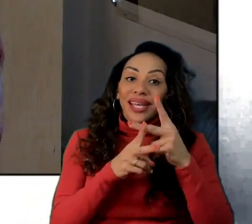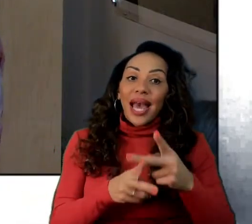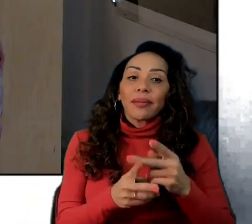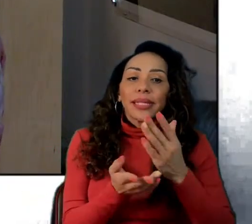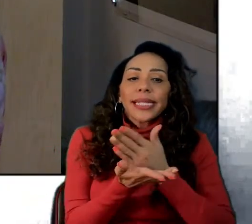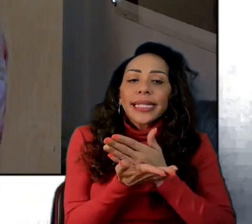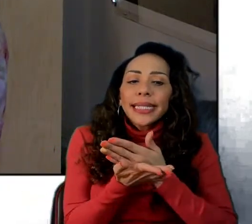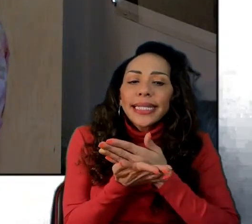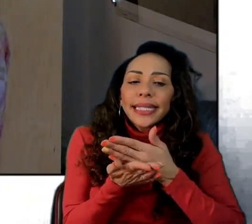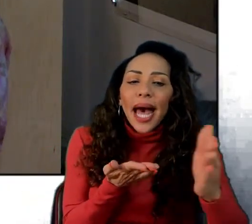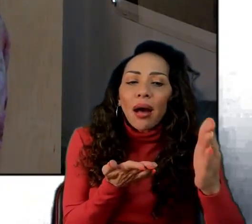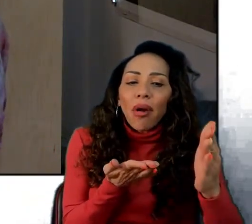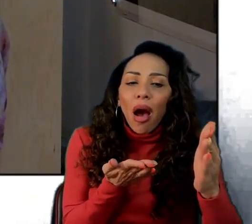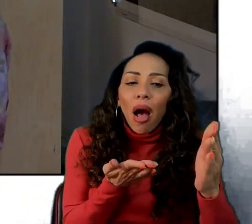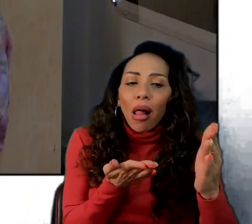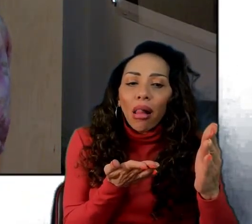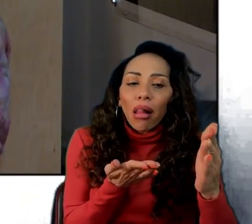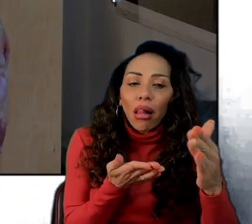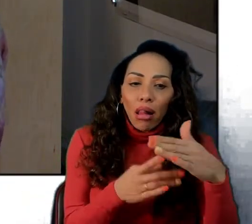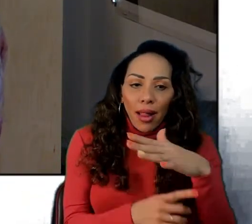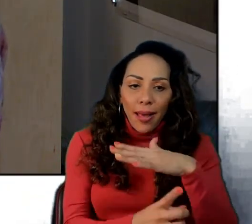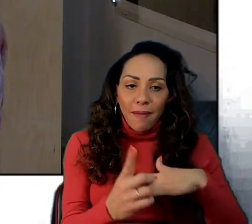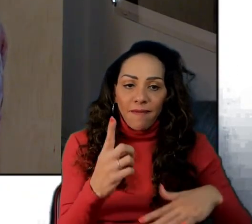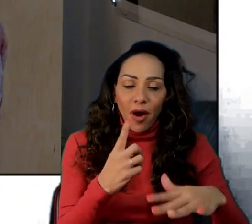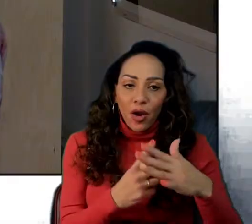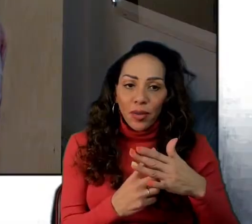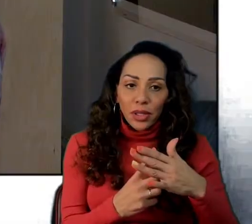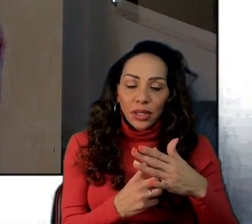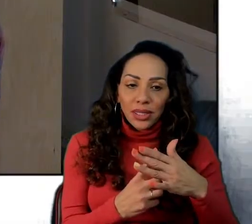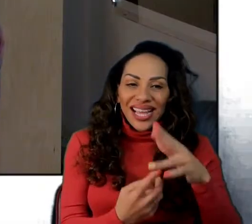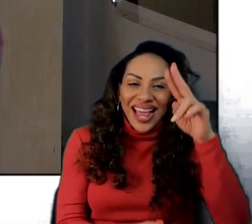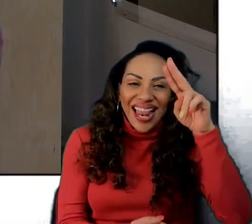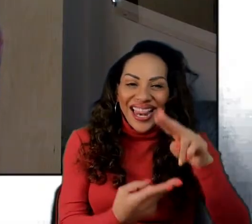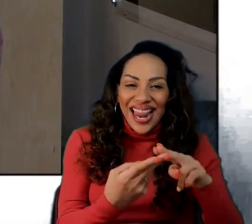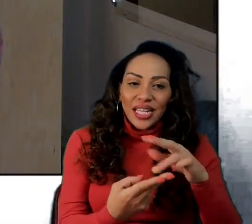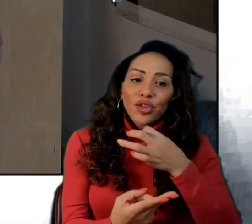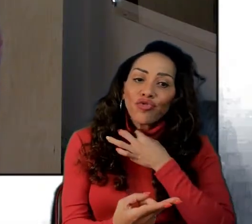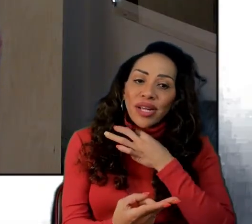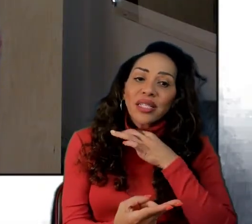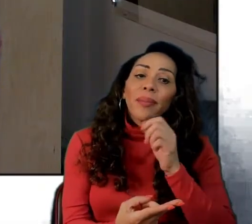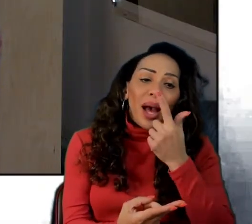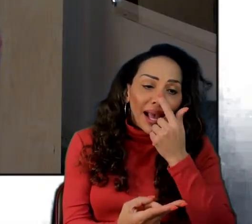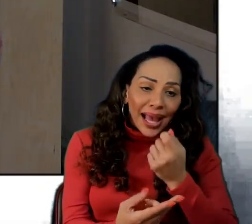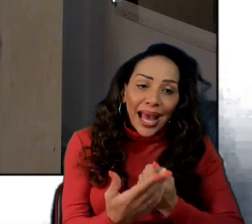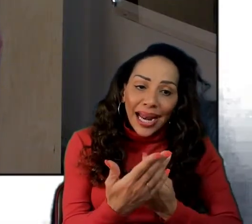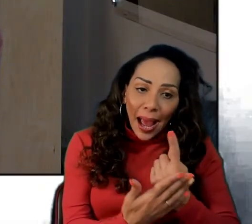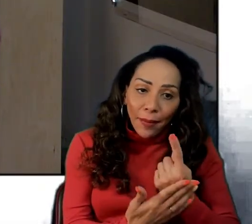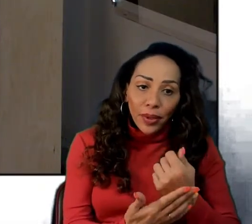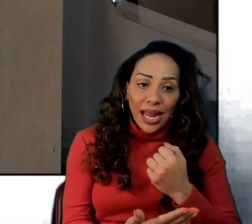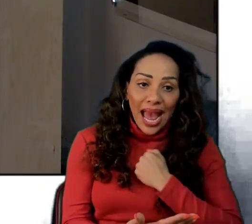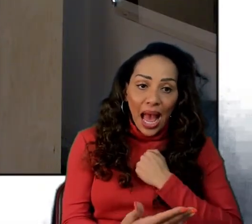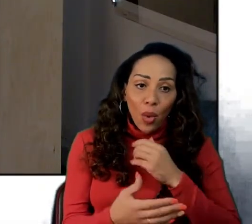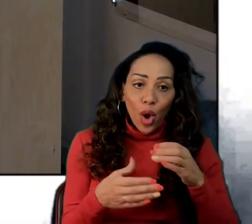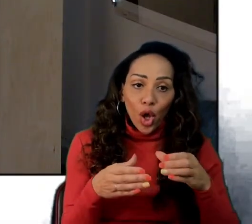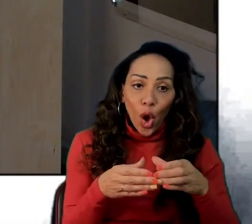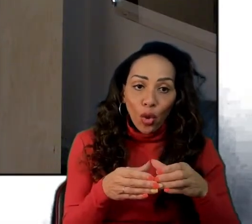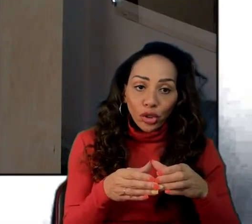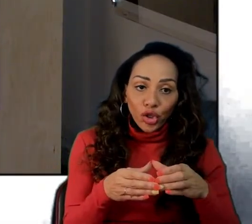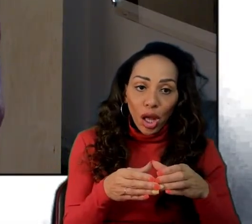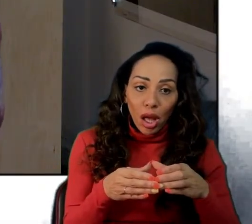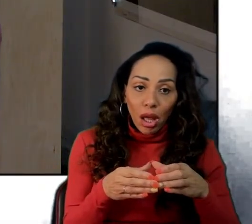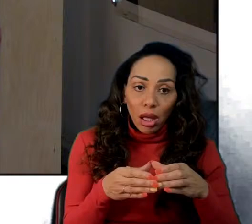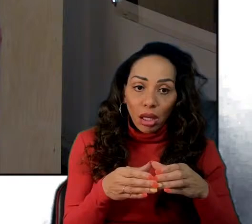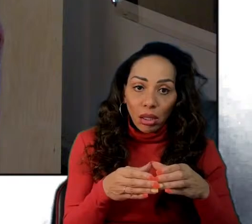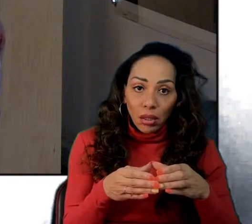possible to minimise that. Of course, it still happens. So our culture is, it